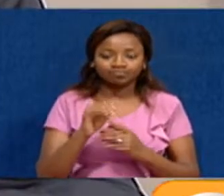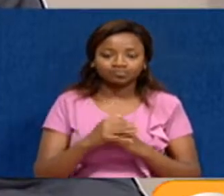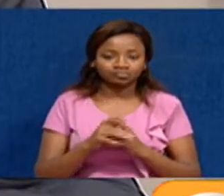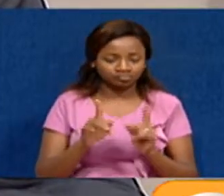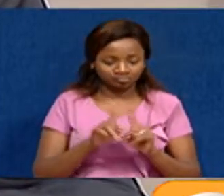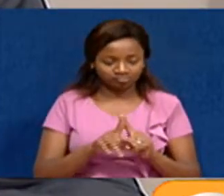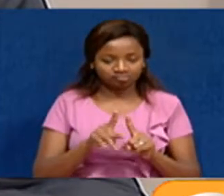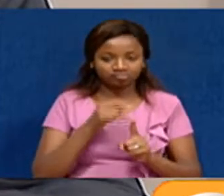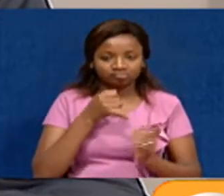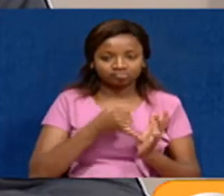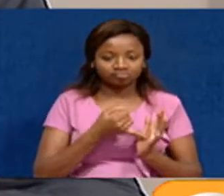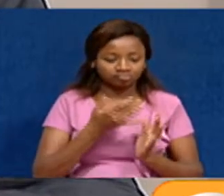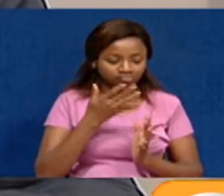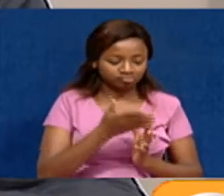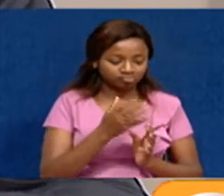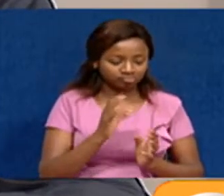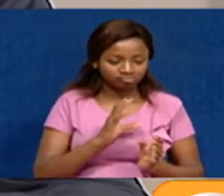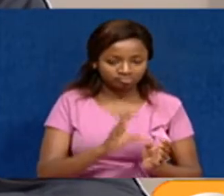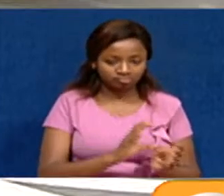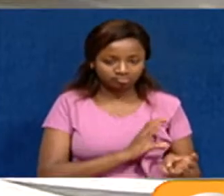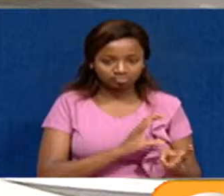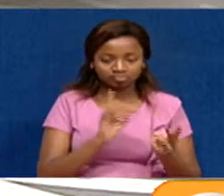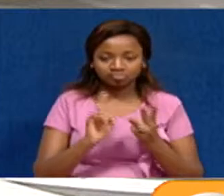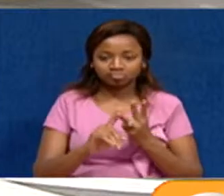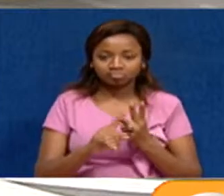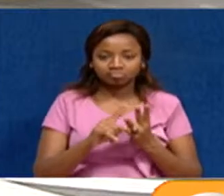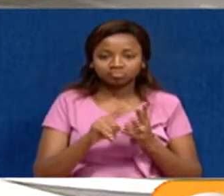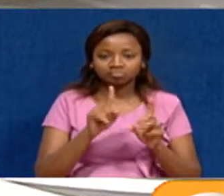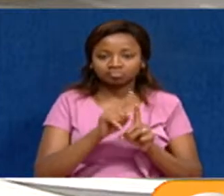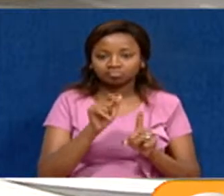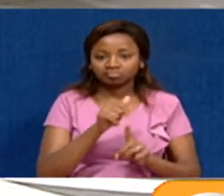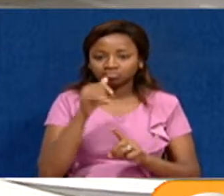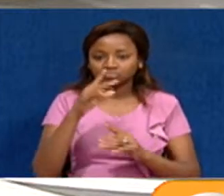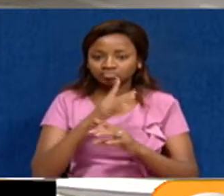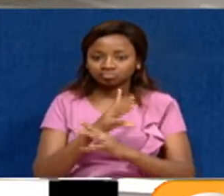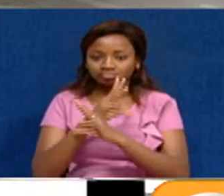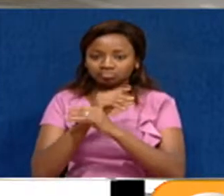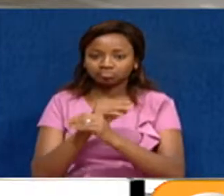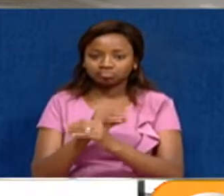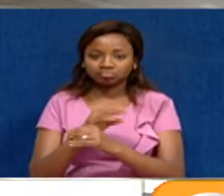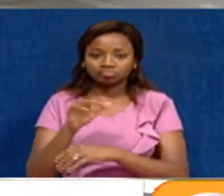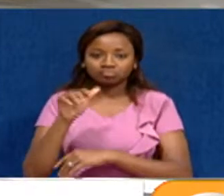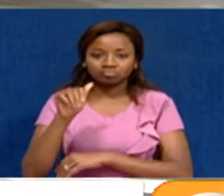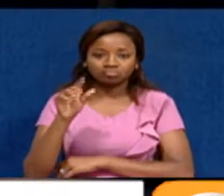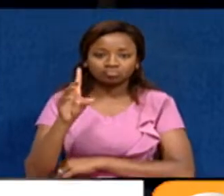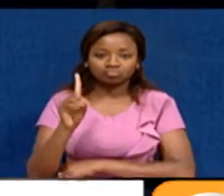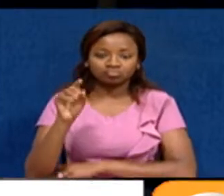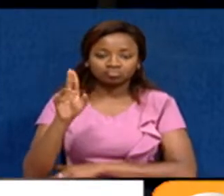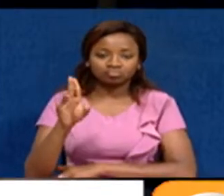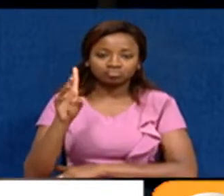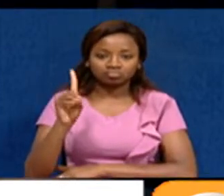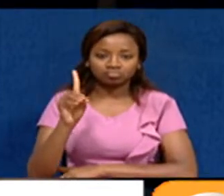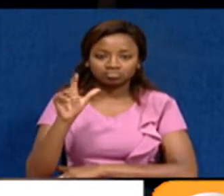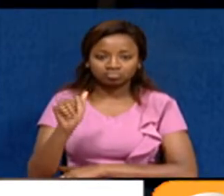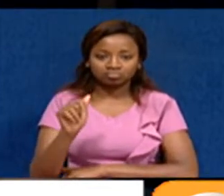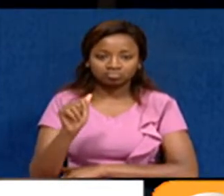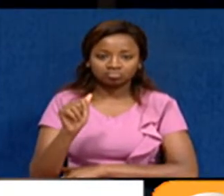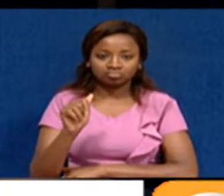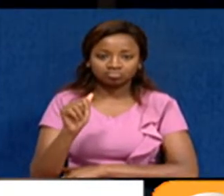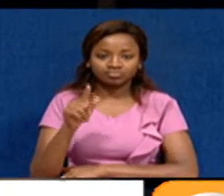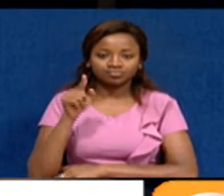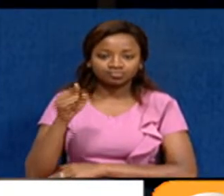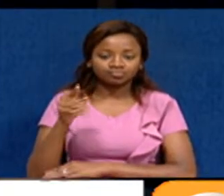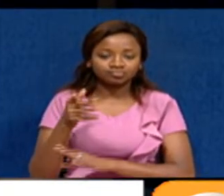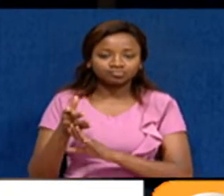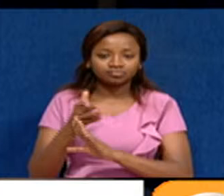FKF Caretaker Committee. Karibu sana. Thank you, Ahiga. And joining us virtually is Lodvik Aduda, who for purposes of this discussion, we'll reference him as